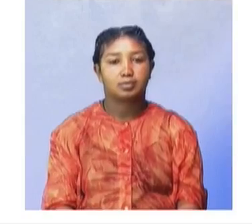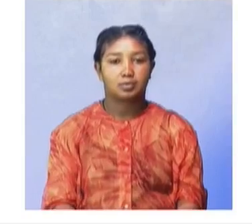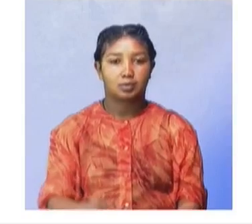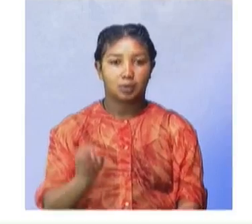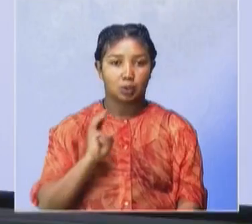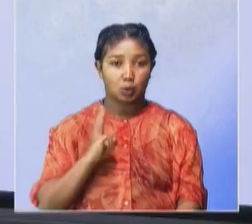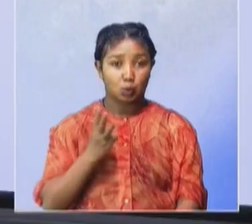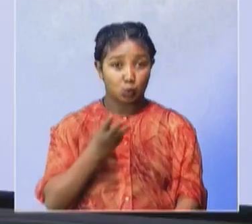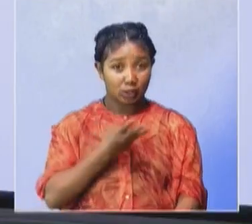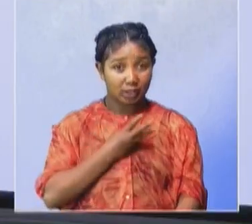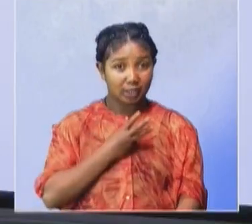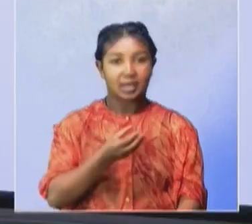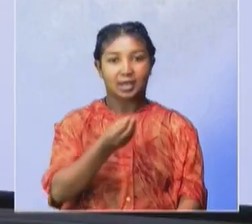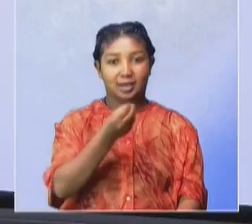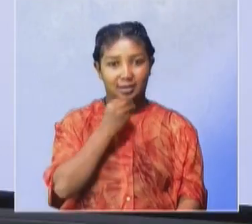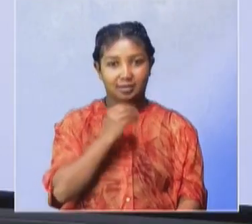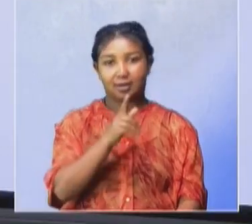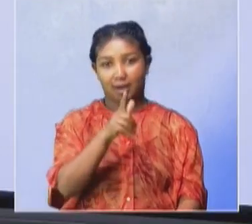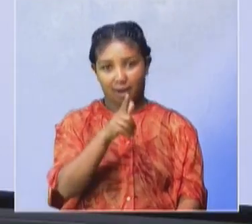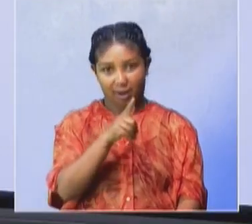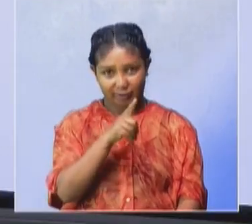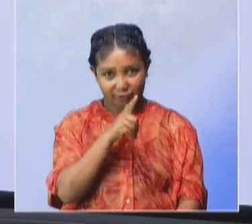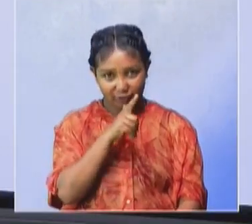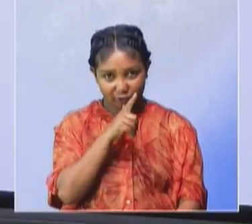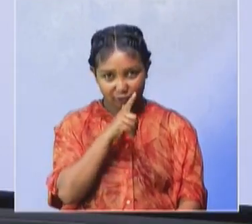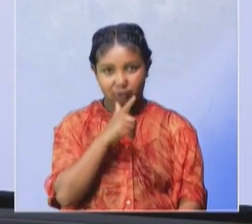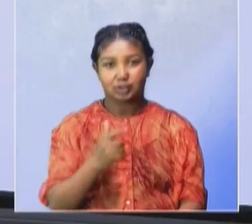We eat lunch. Question number 2.